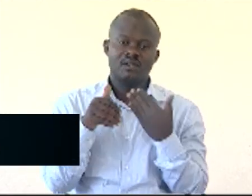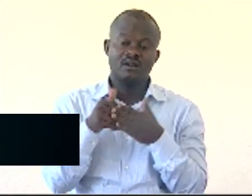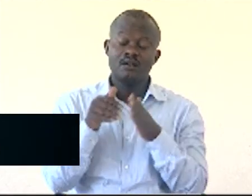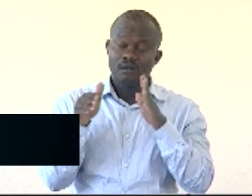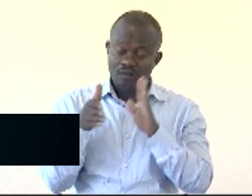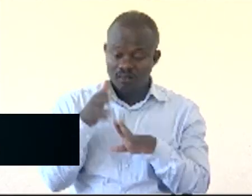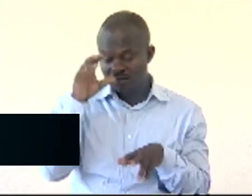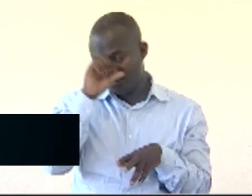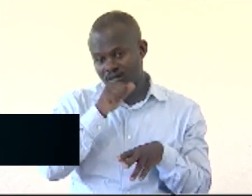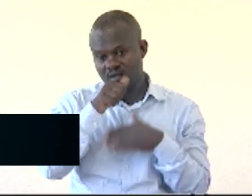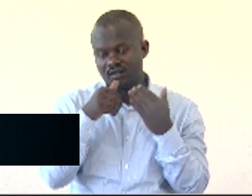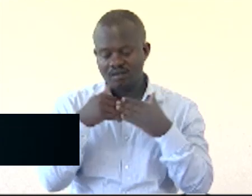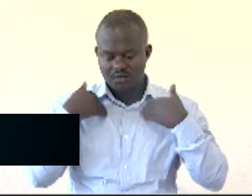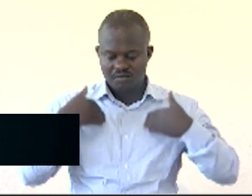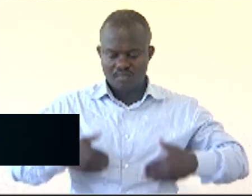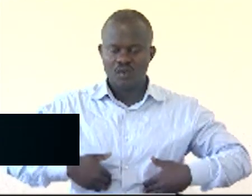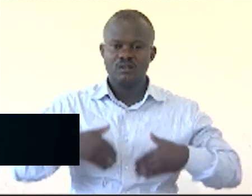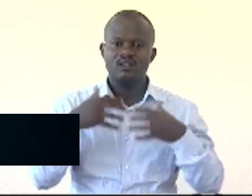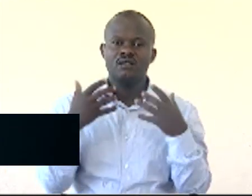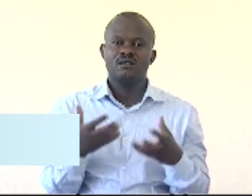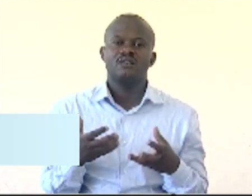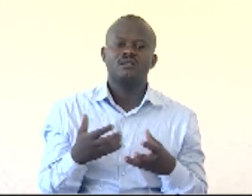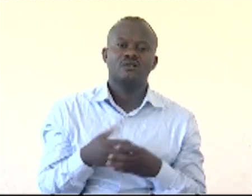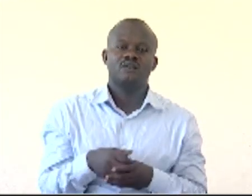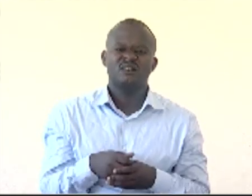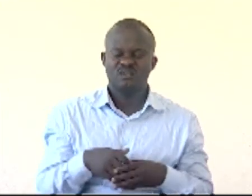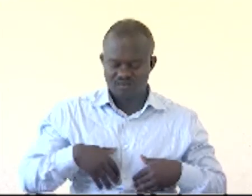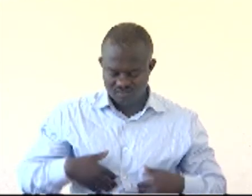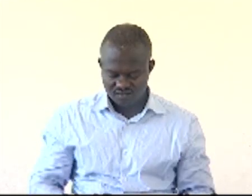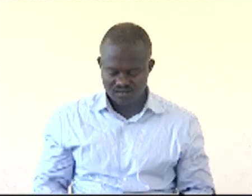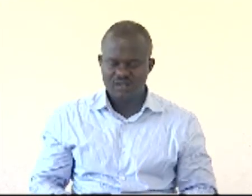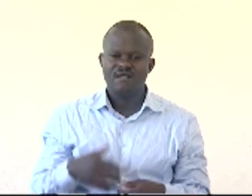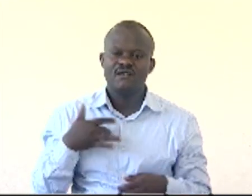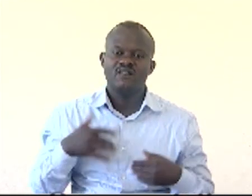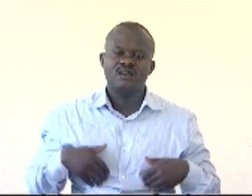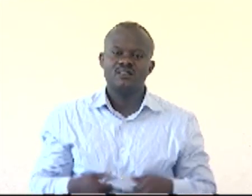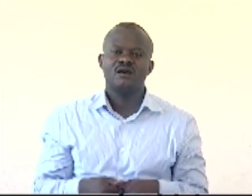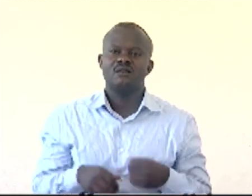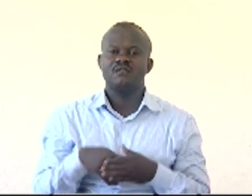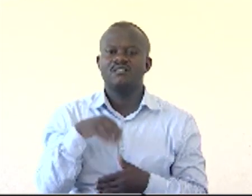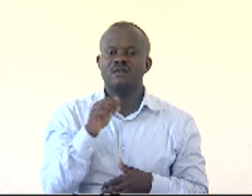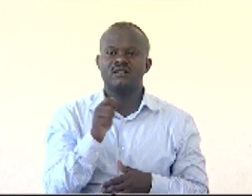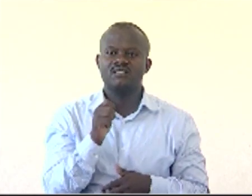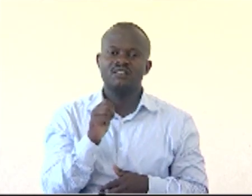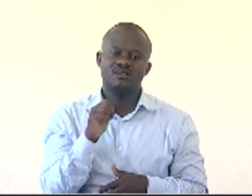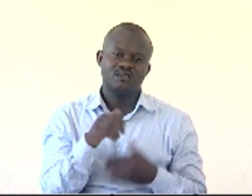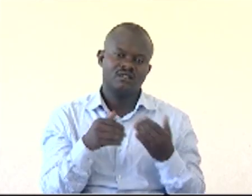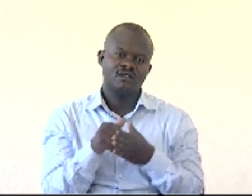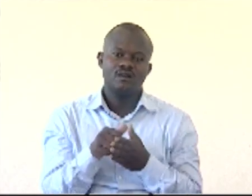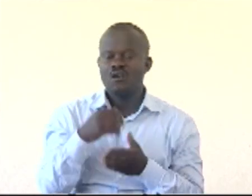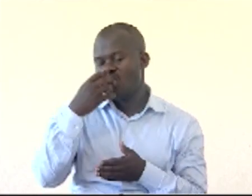abruptly lose body weight. Fatigue, you feel tired, fatigue or weak.